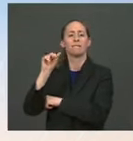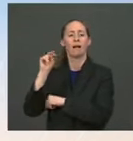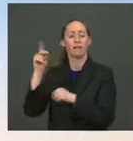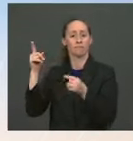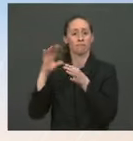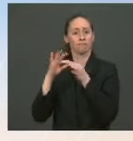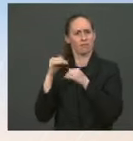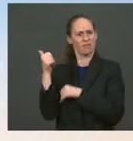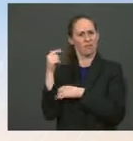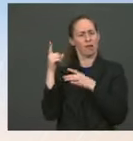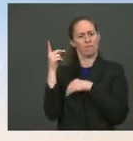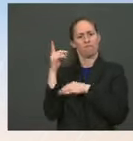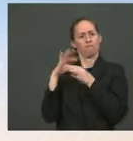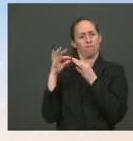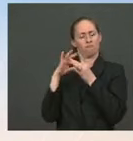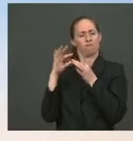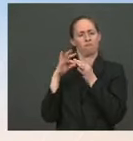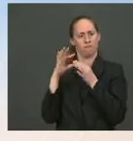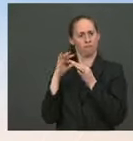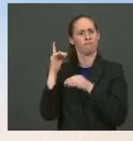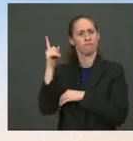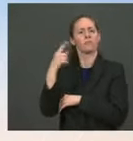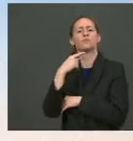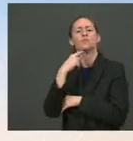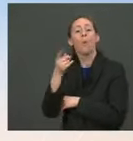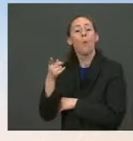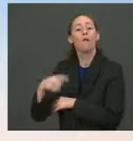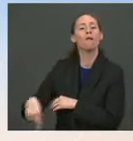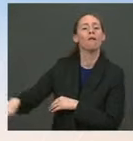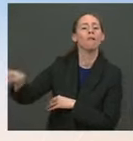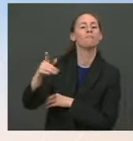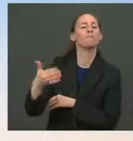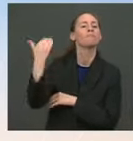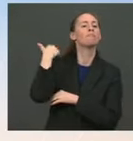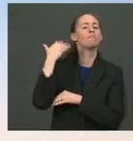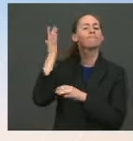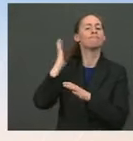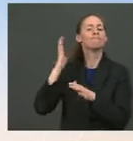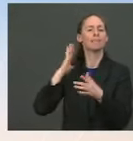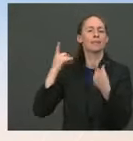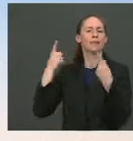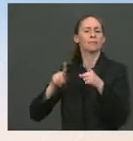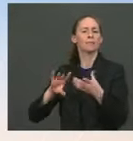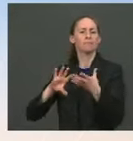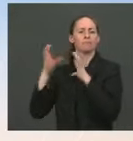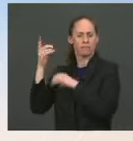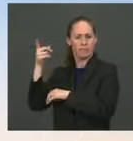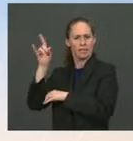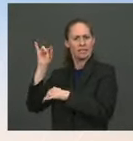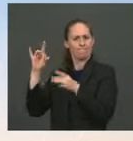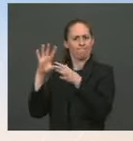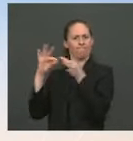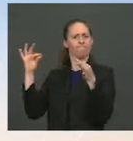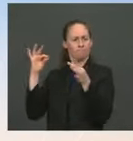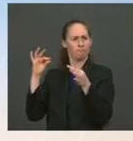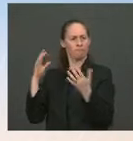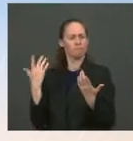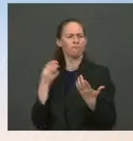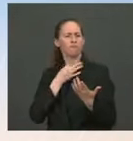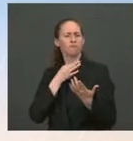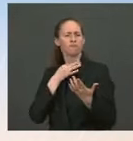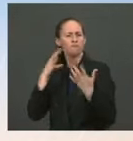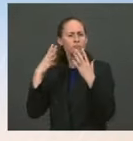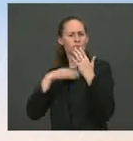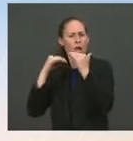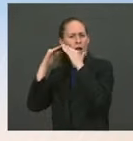indictment. I understand that this just came across while you're at the podium, so you haven't probably had a chance to read into that, but what is the White House comment on that, and is